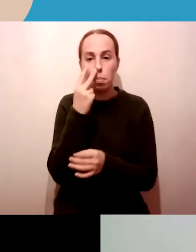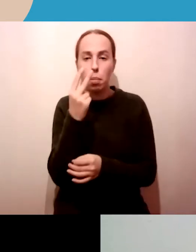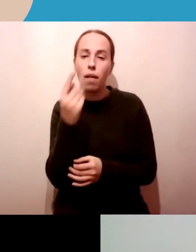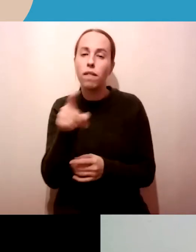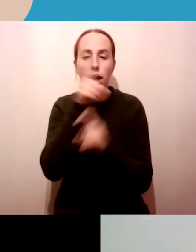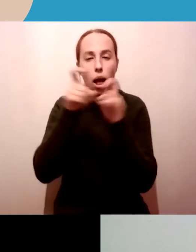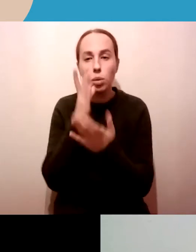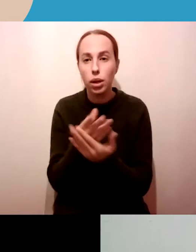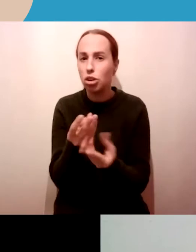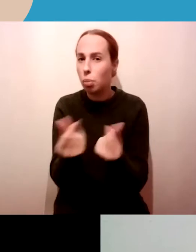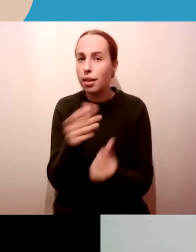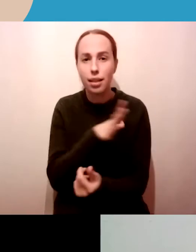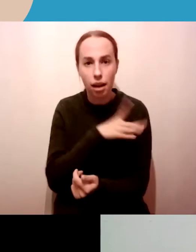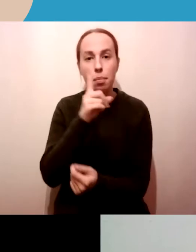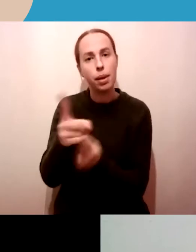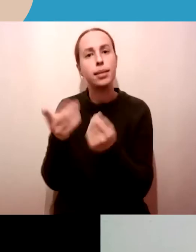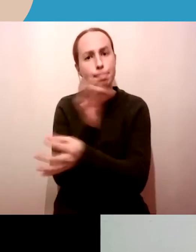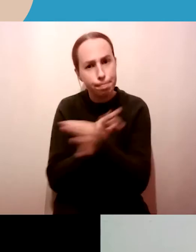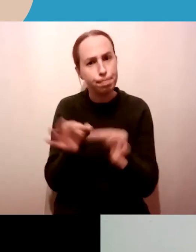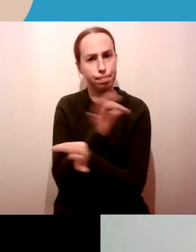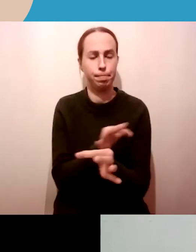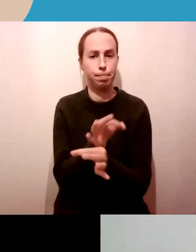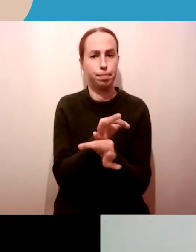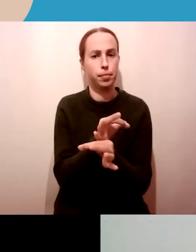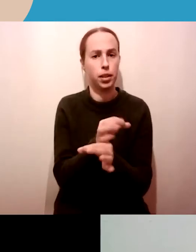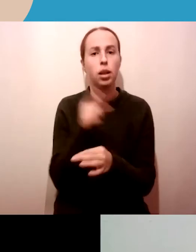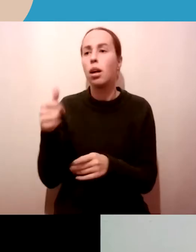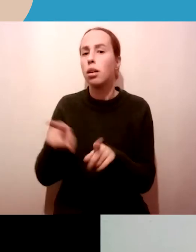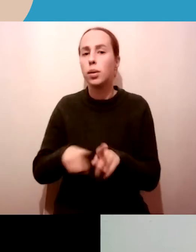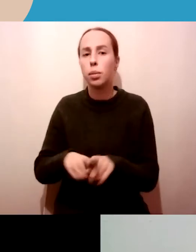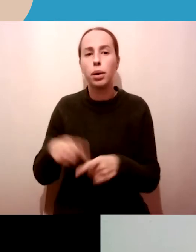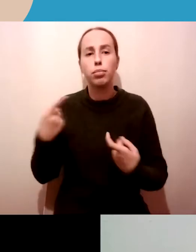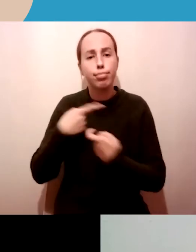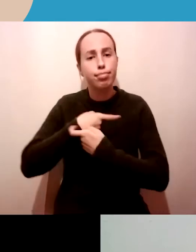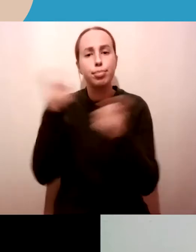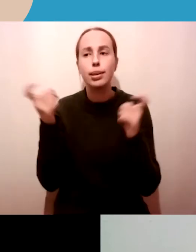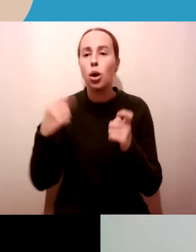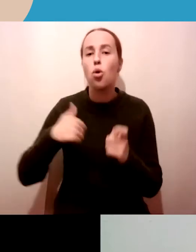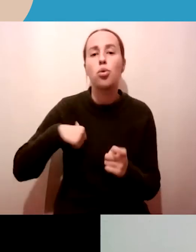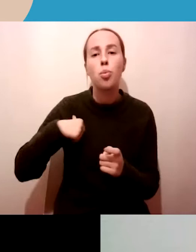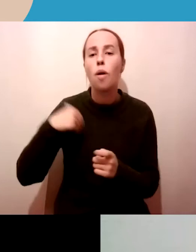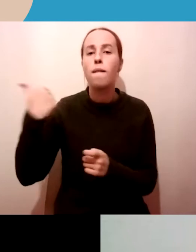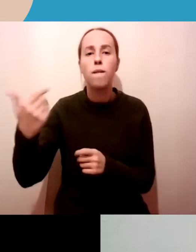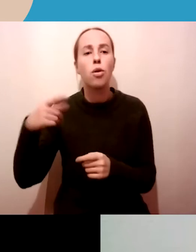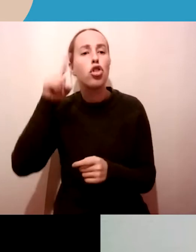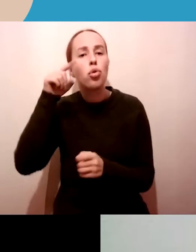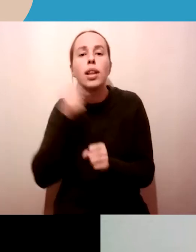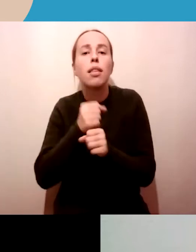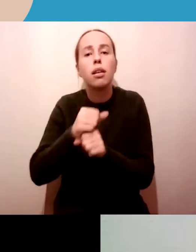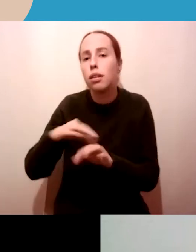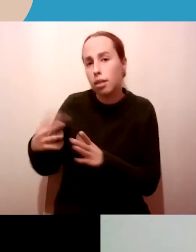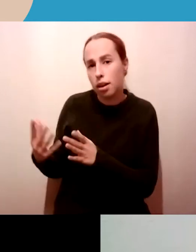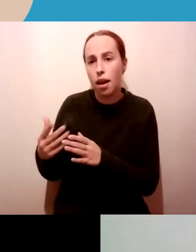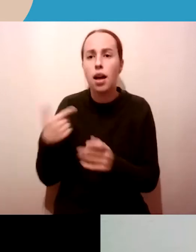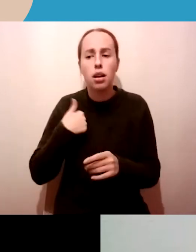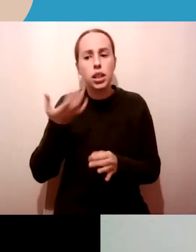and to discuss the problem once again, to raise awareness so that people could do whatever depends